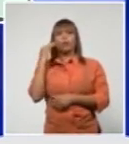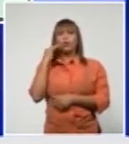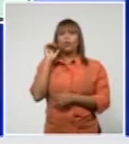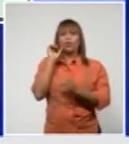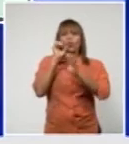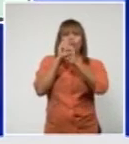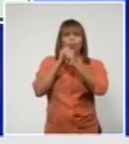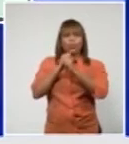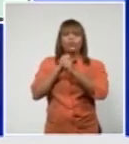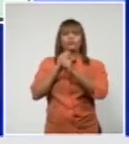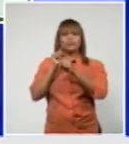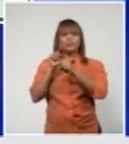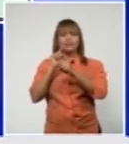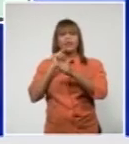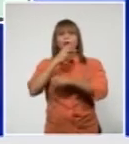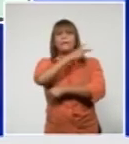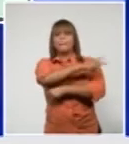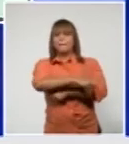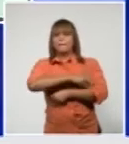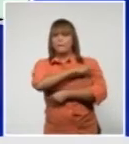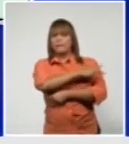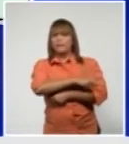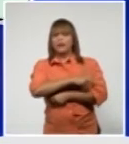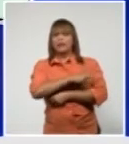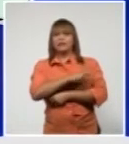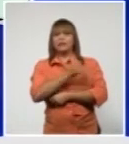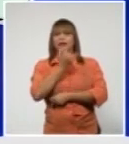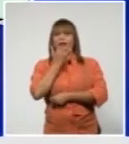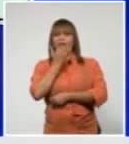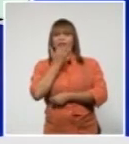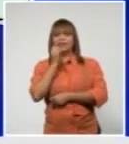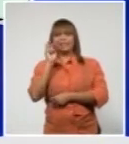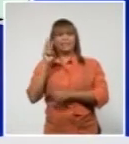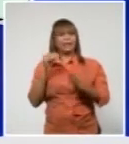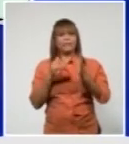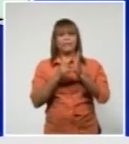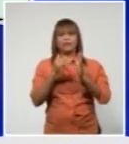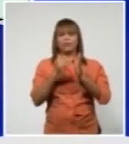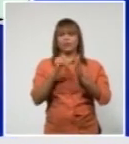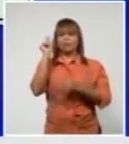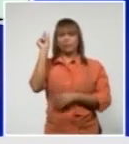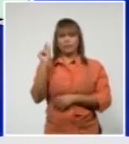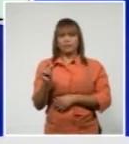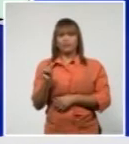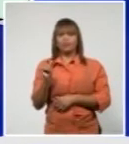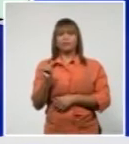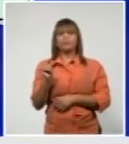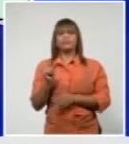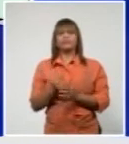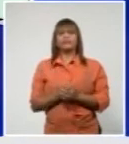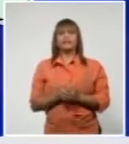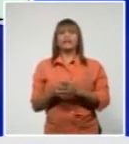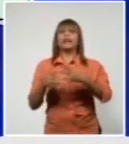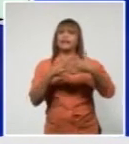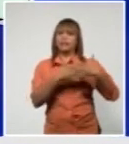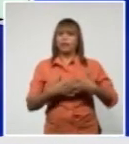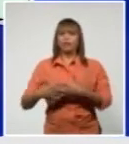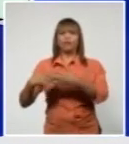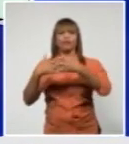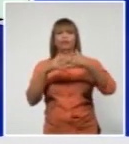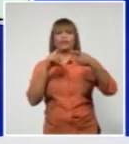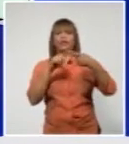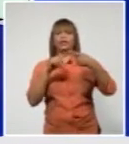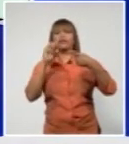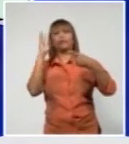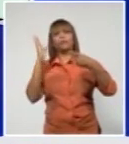829,696 cases. Then Peru with more than 806,000, Argentina,